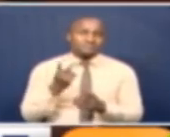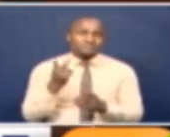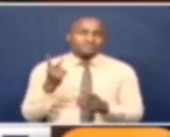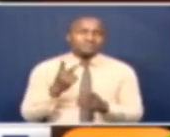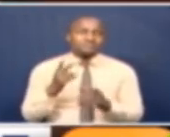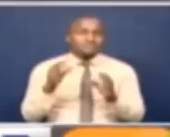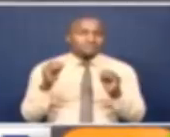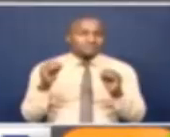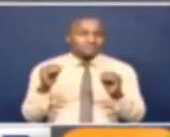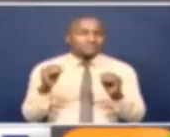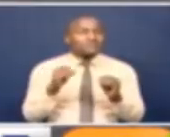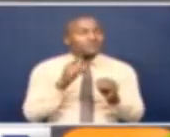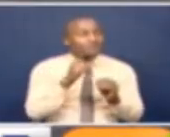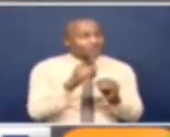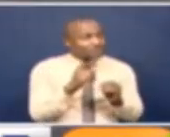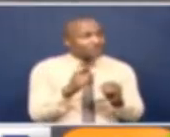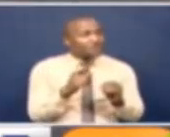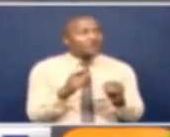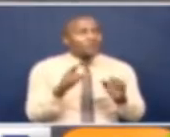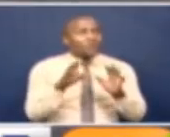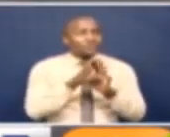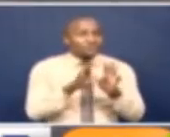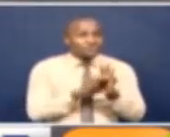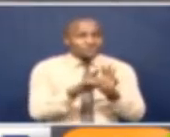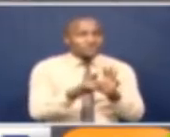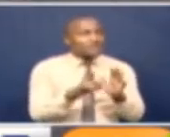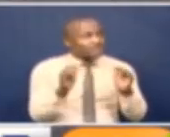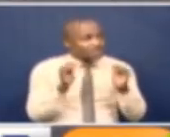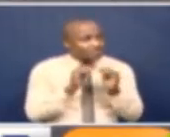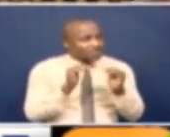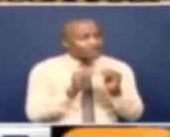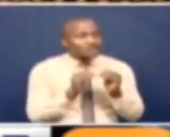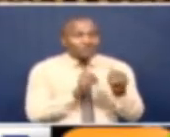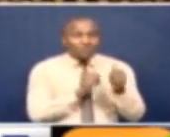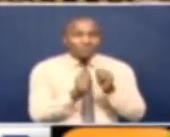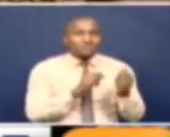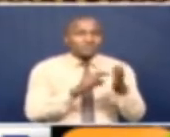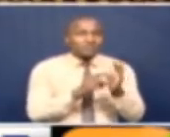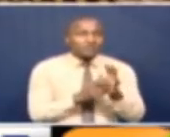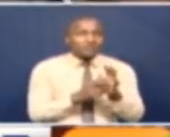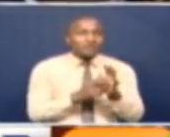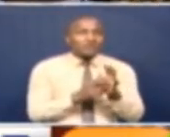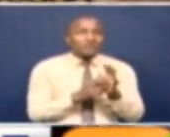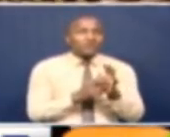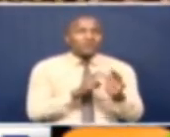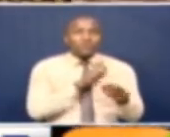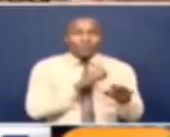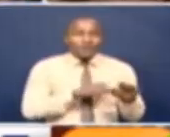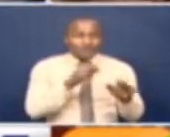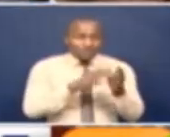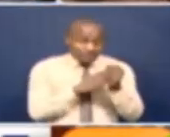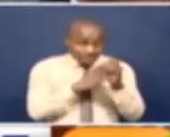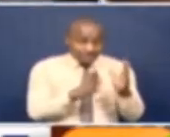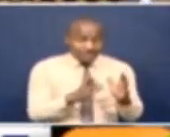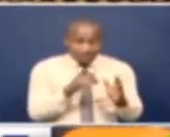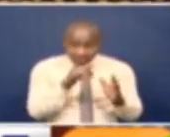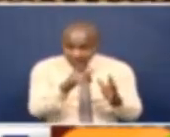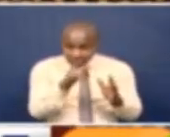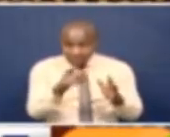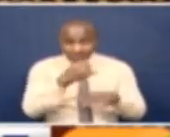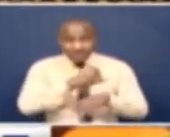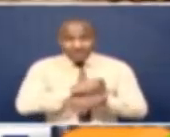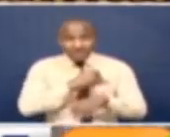And the aspirations of the Constitution. Democratic competition means once you are the leader of a certain